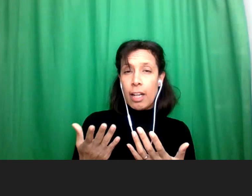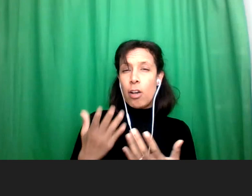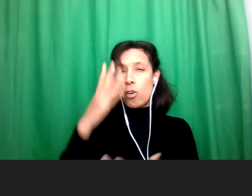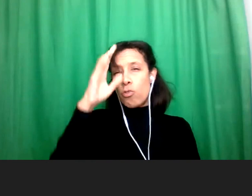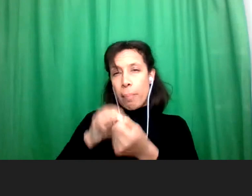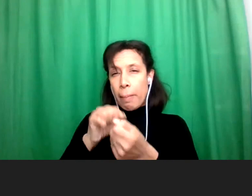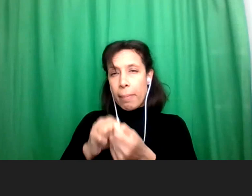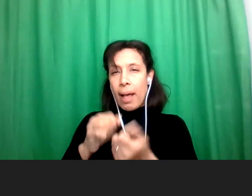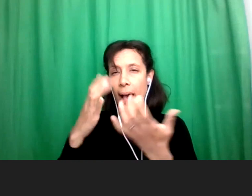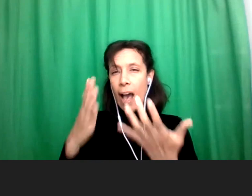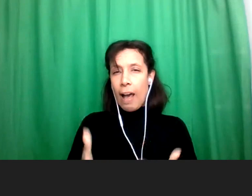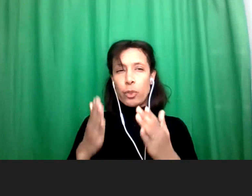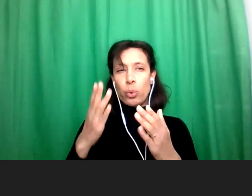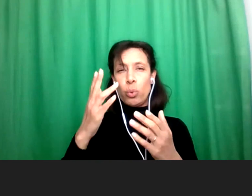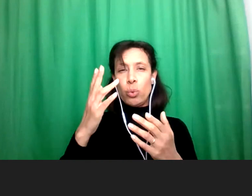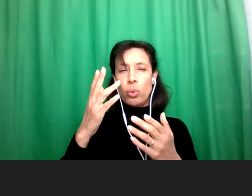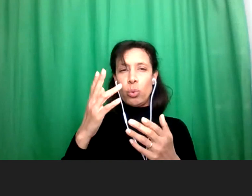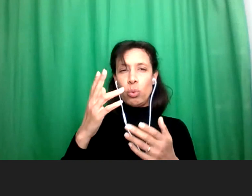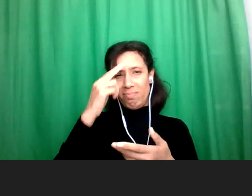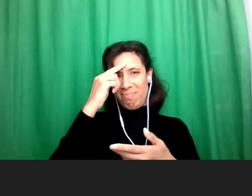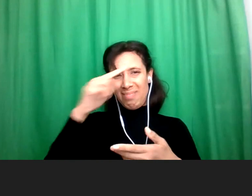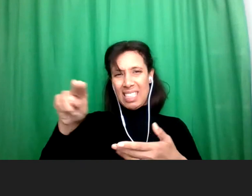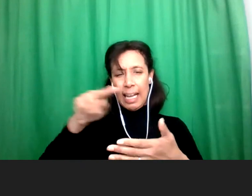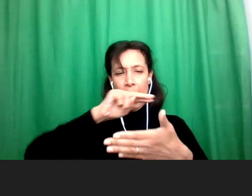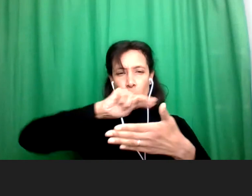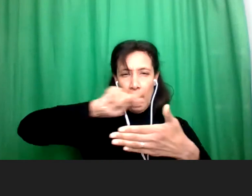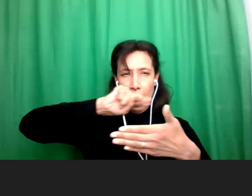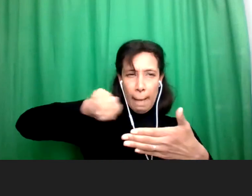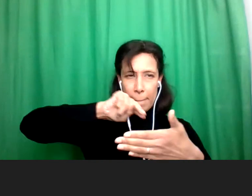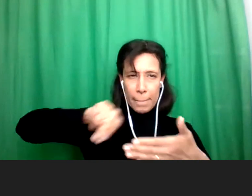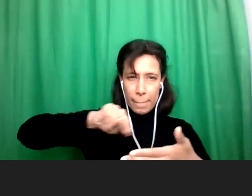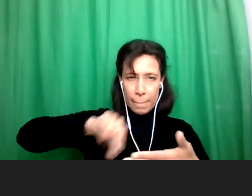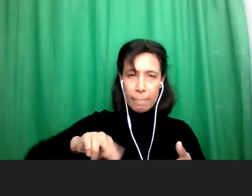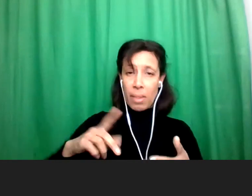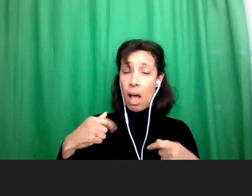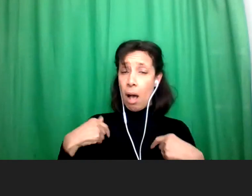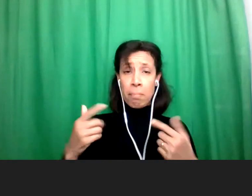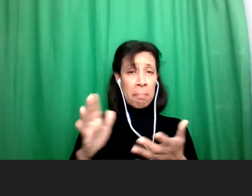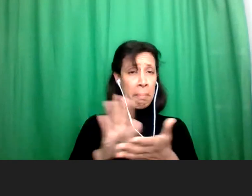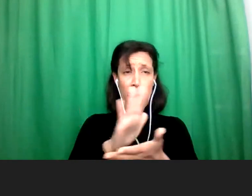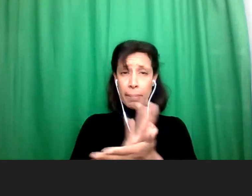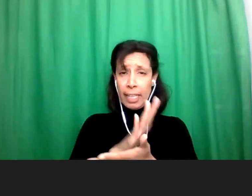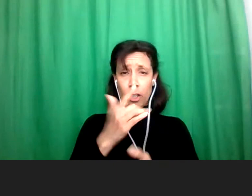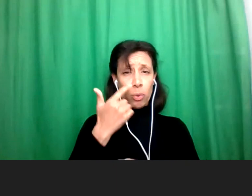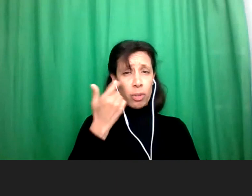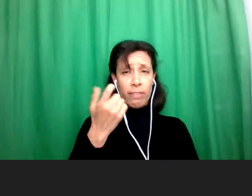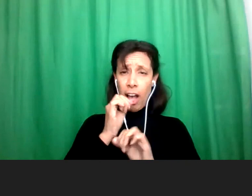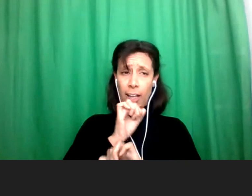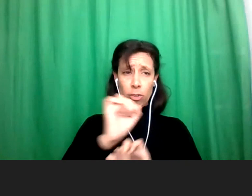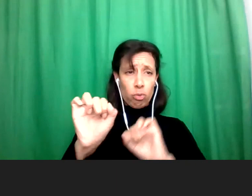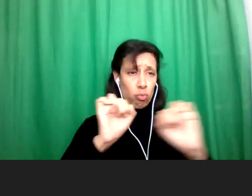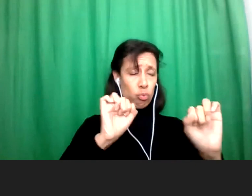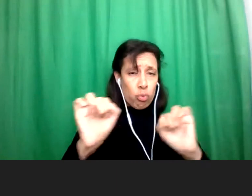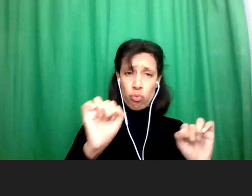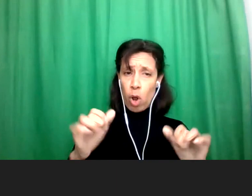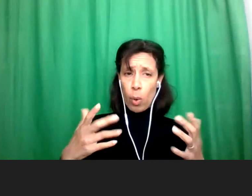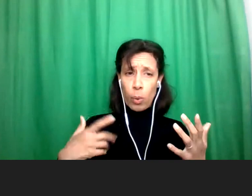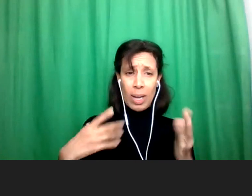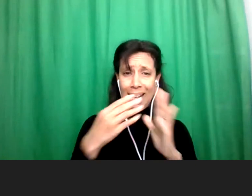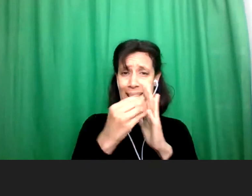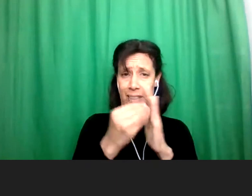anonymized, but I am fine with you finding your own set of examples of